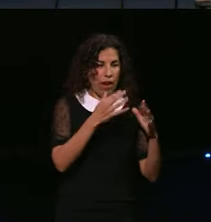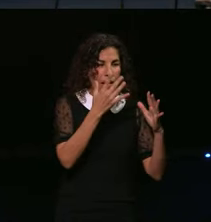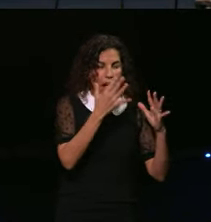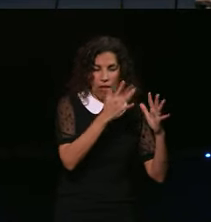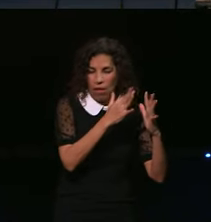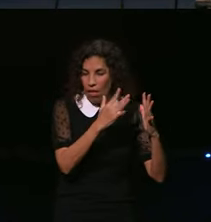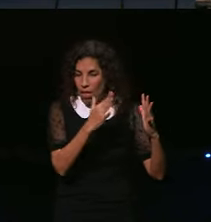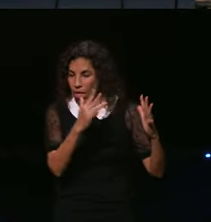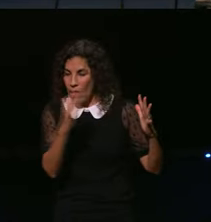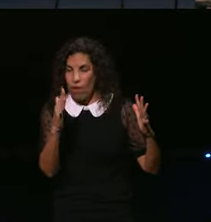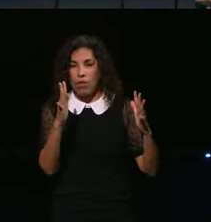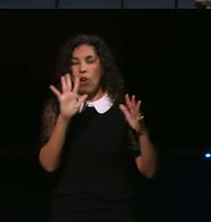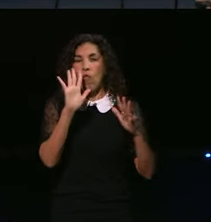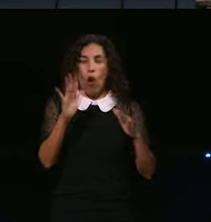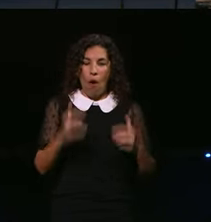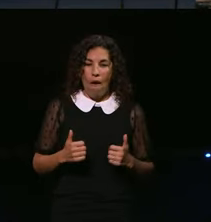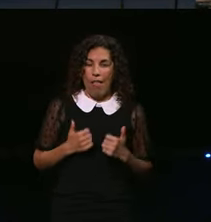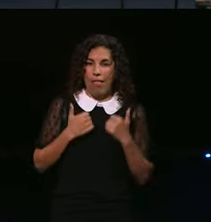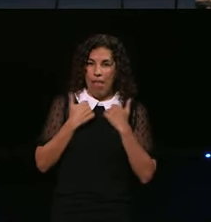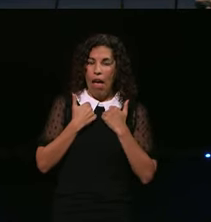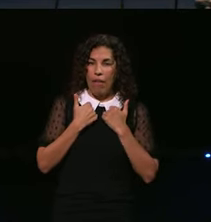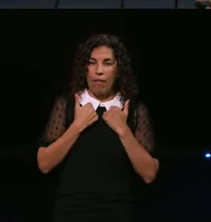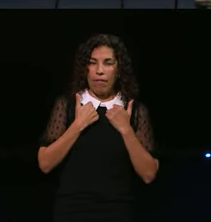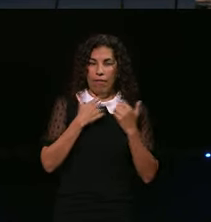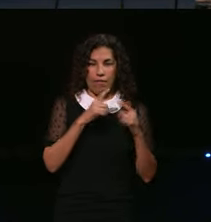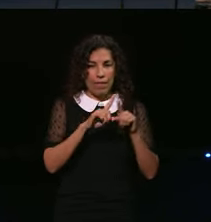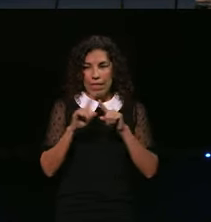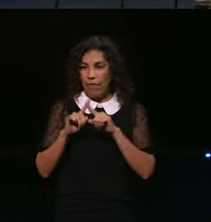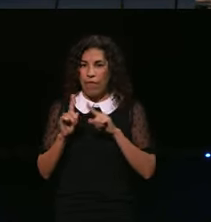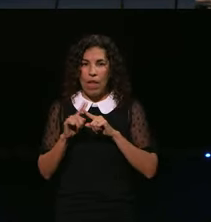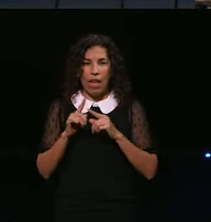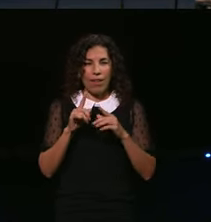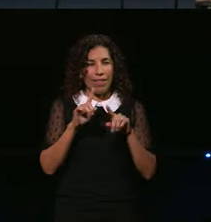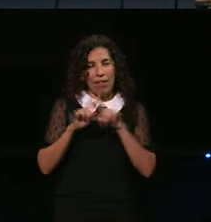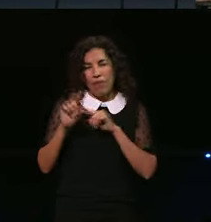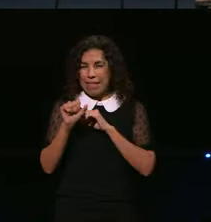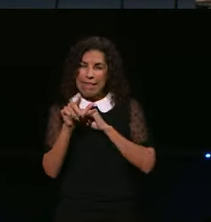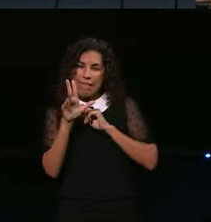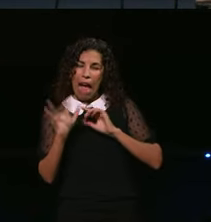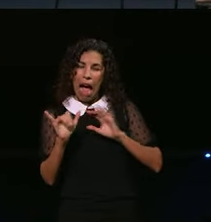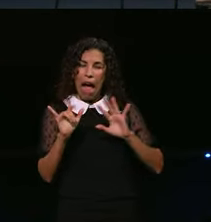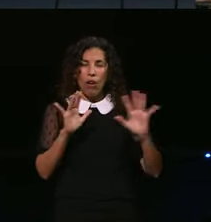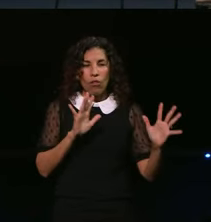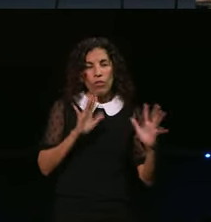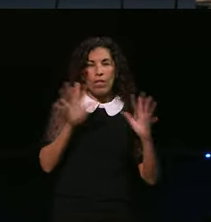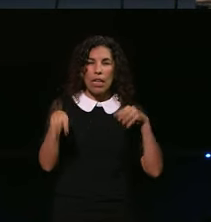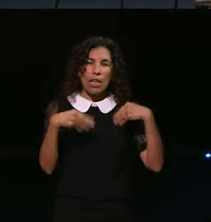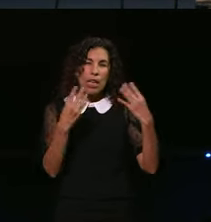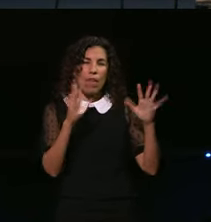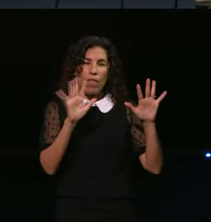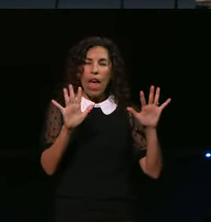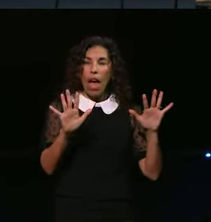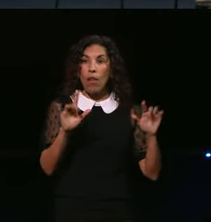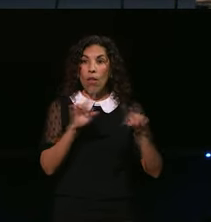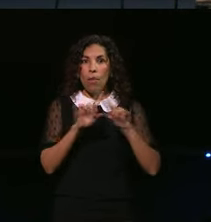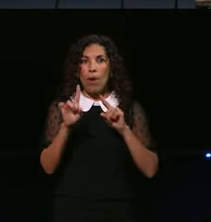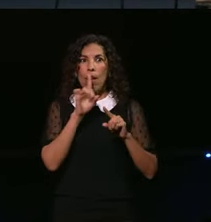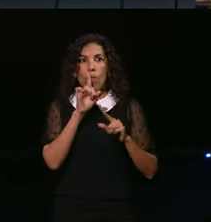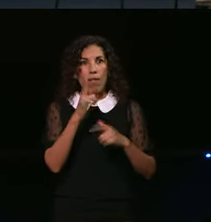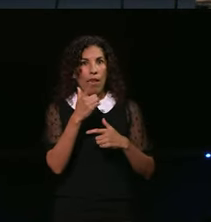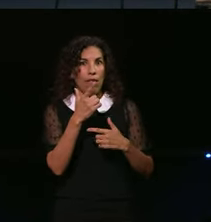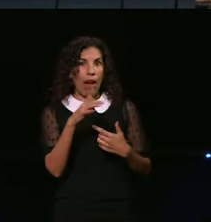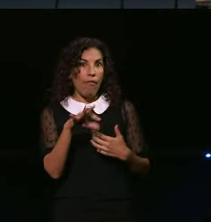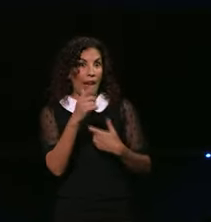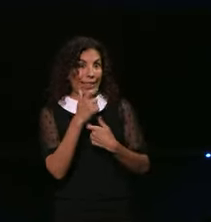colors in her lifetime, and different styles, and she kind of kept that tone down. What I found